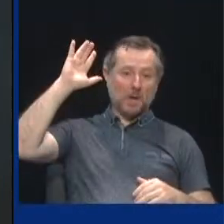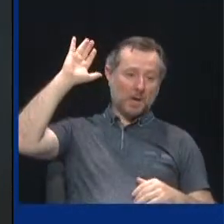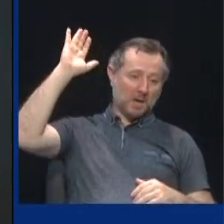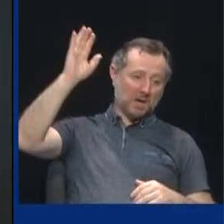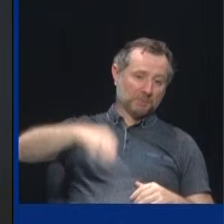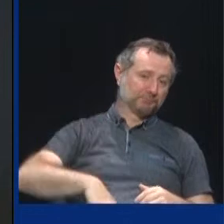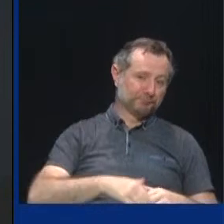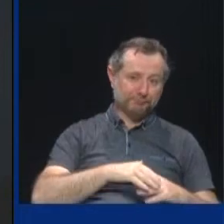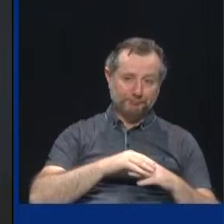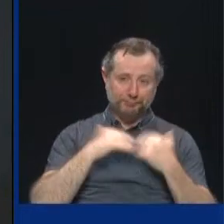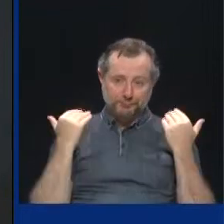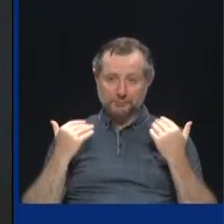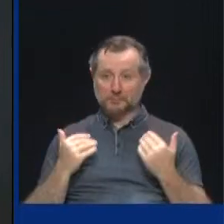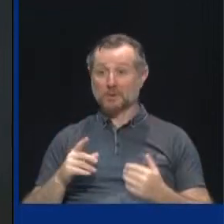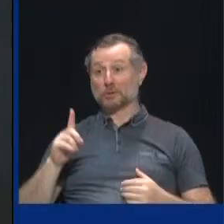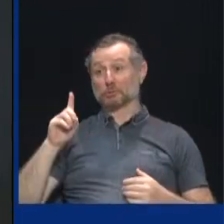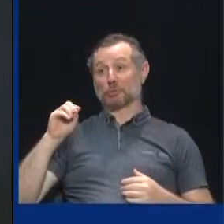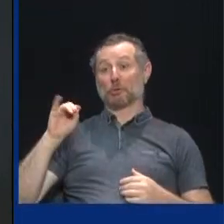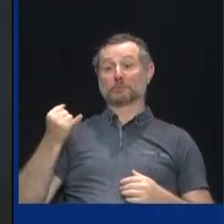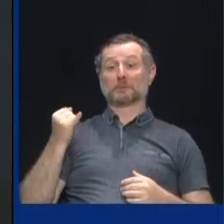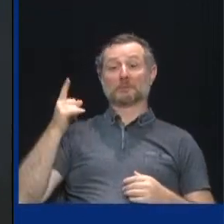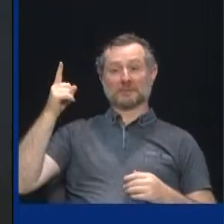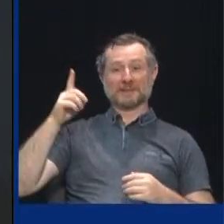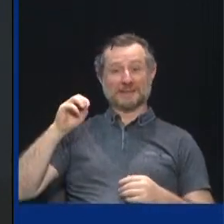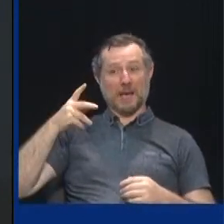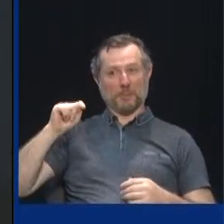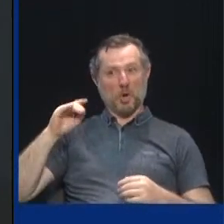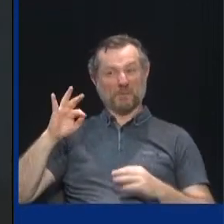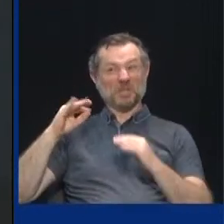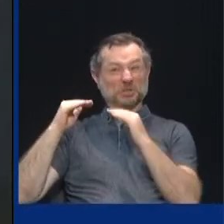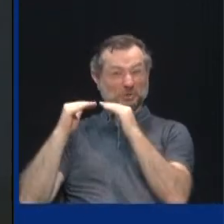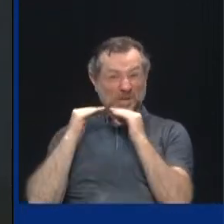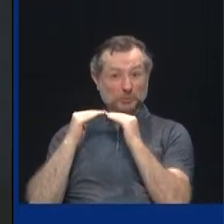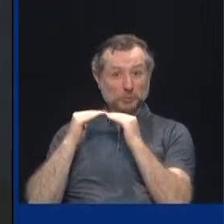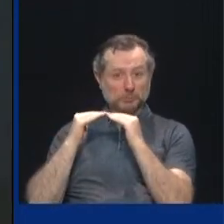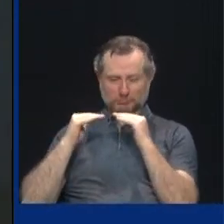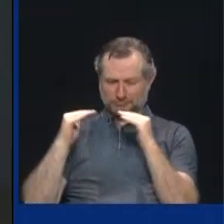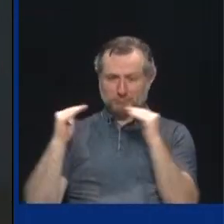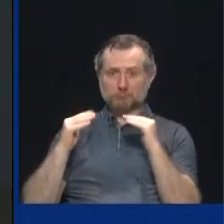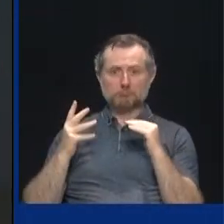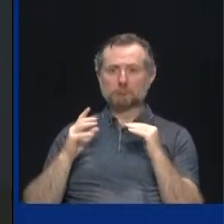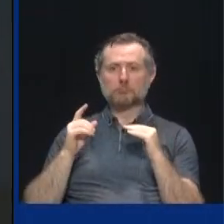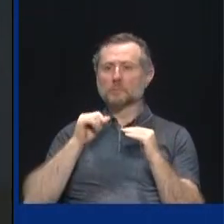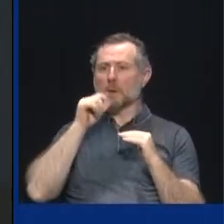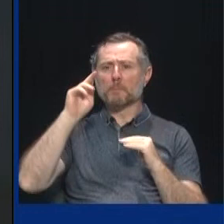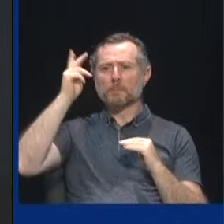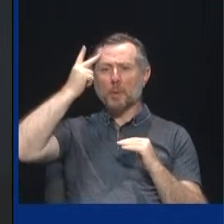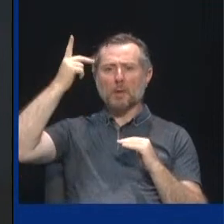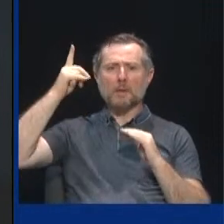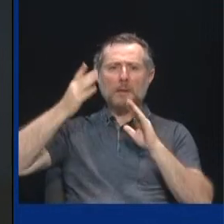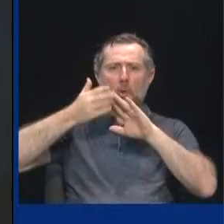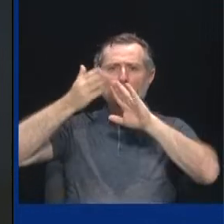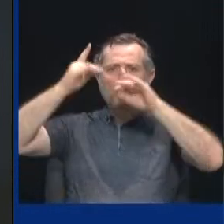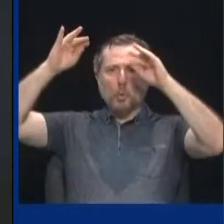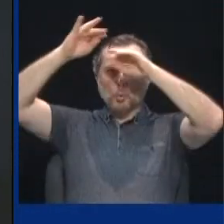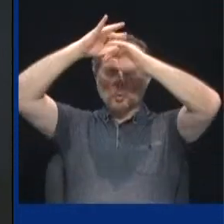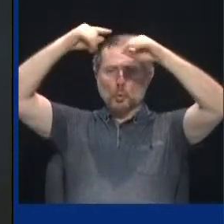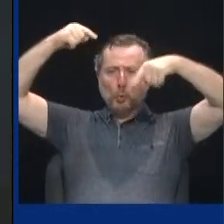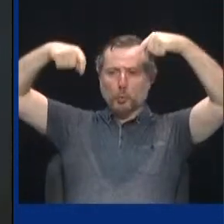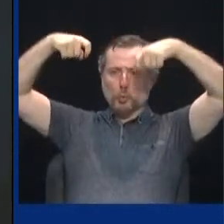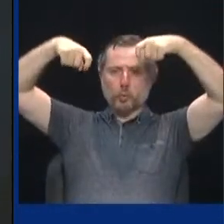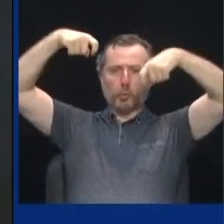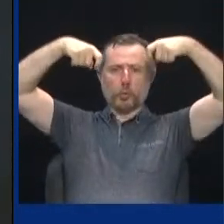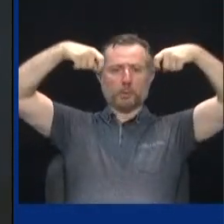is supposed to be the Department of Justice. It's not supposed to be a political operation. It's not supposed to be